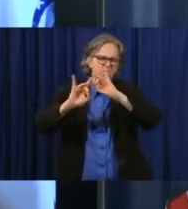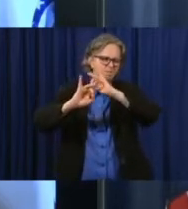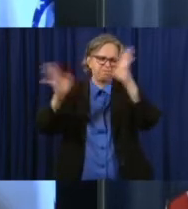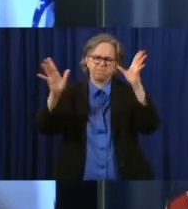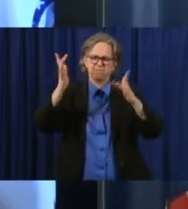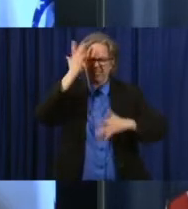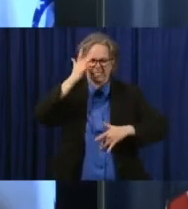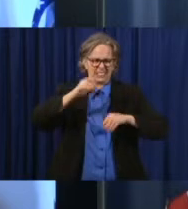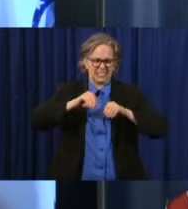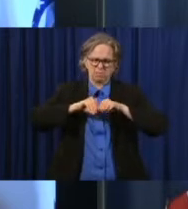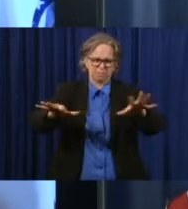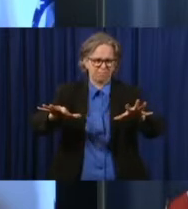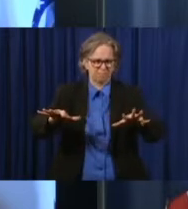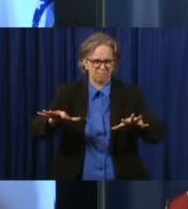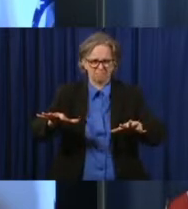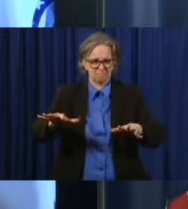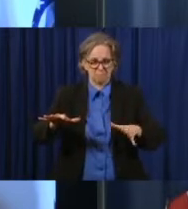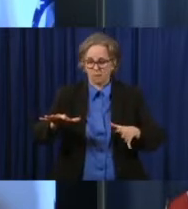through.